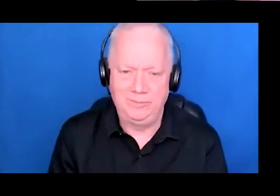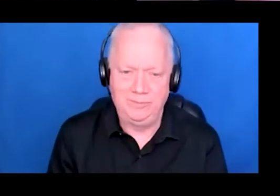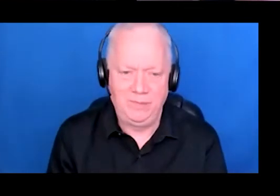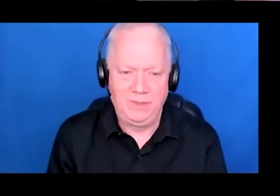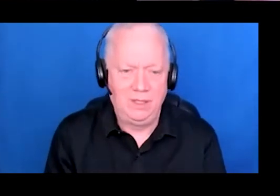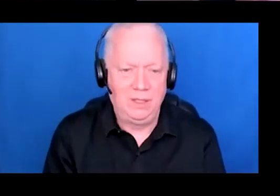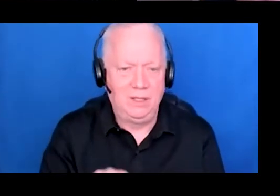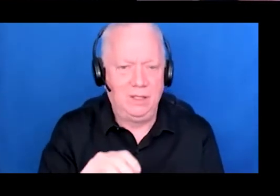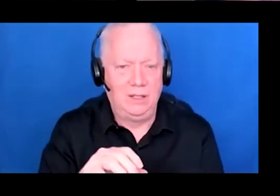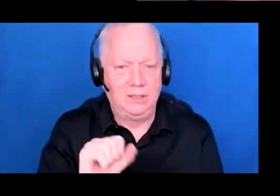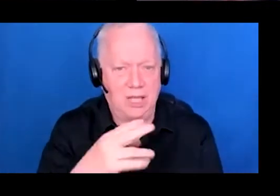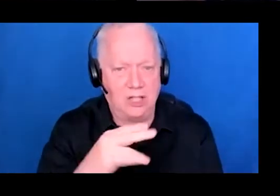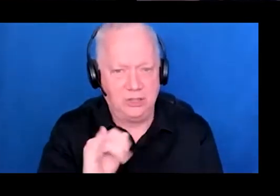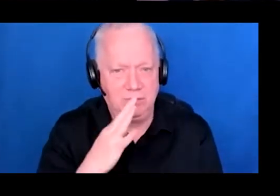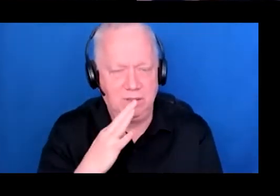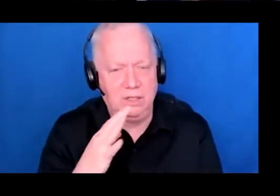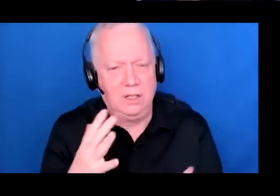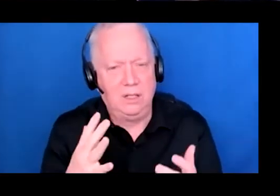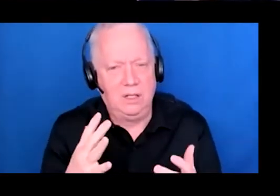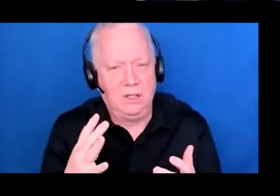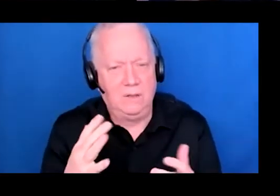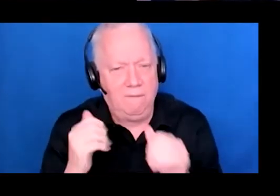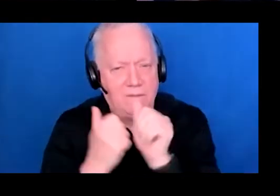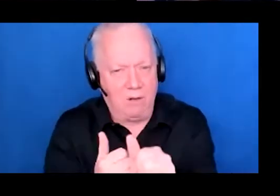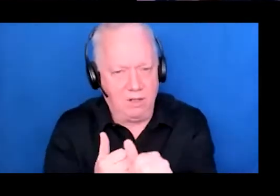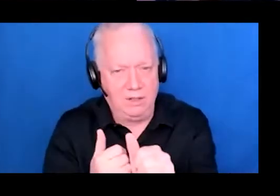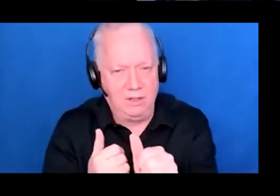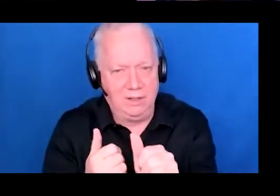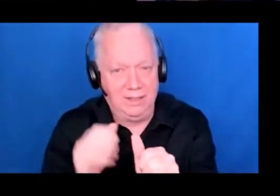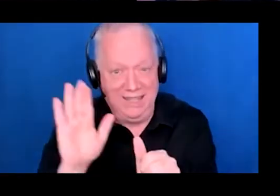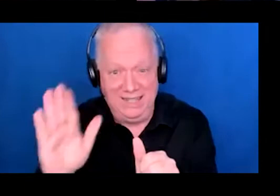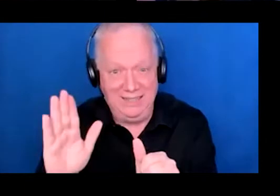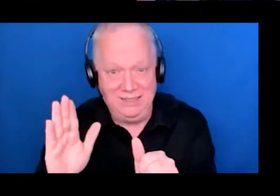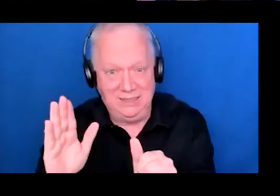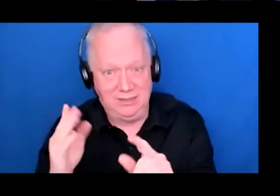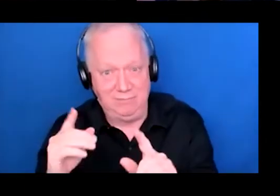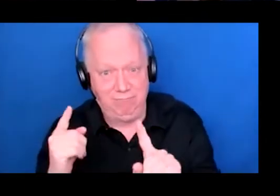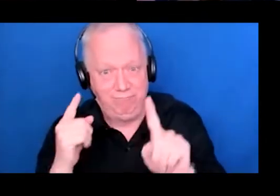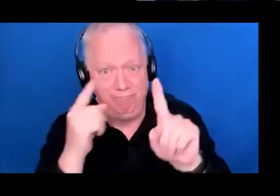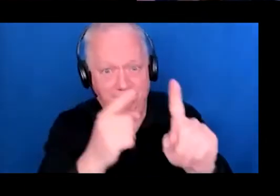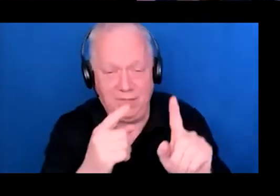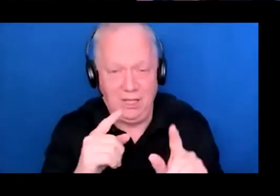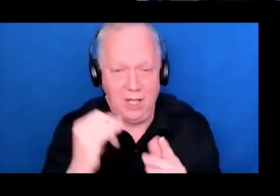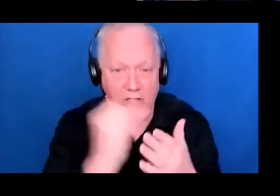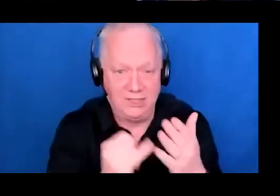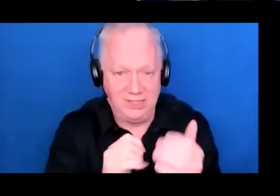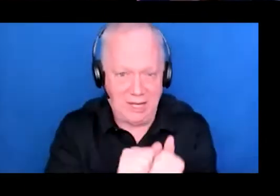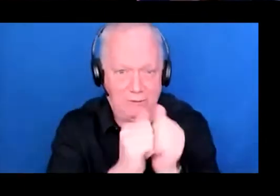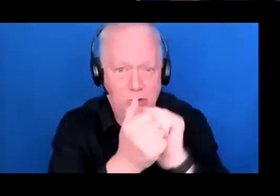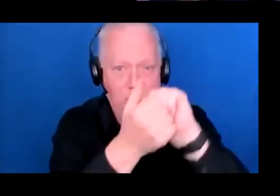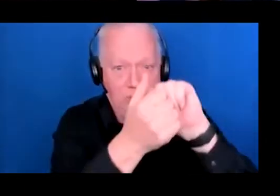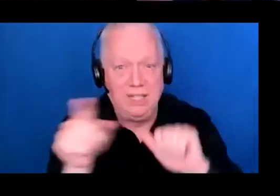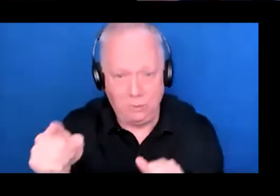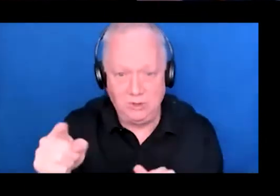I think some of it is just following the trajectory of Bill's artistic evolution. You know, some of he